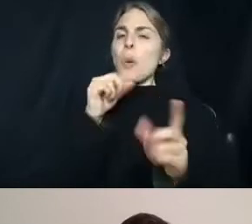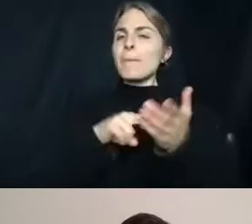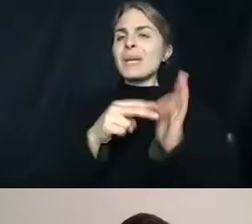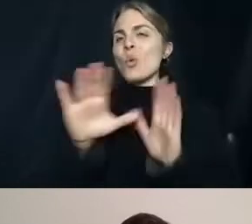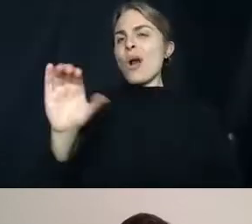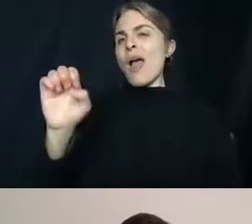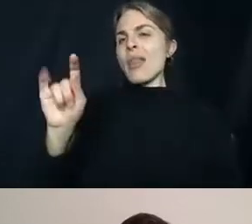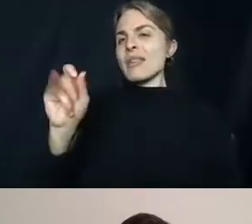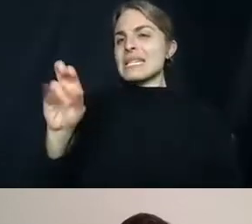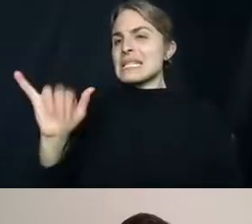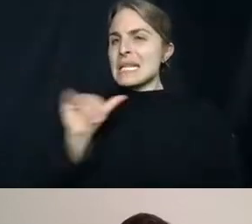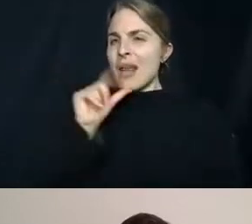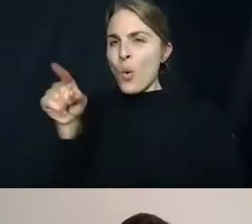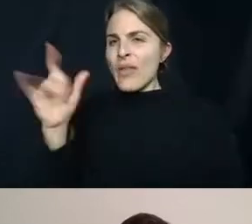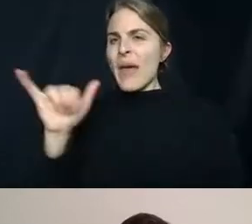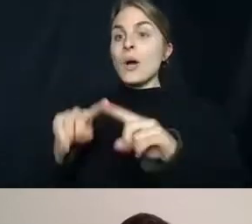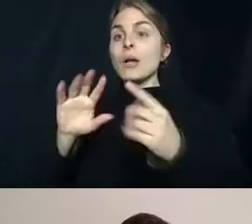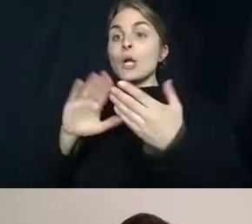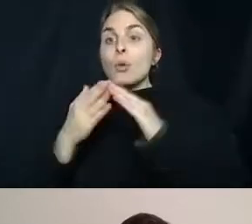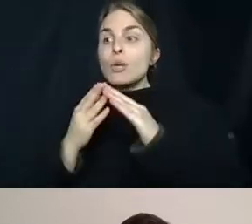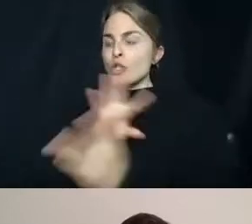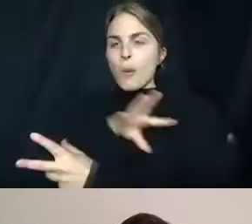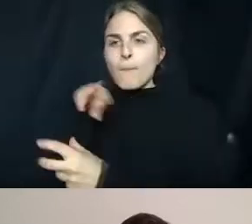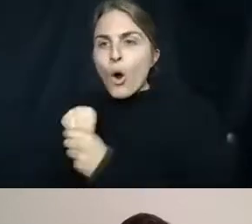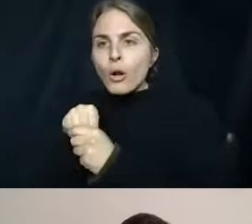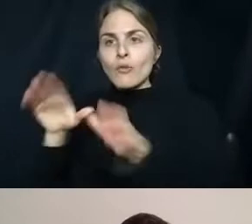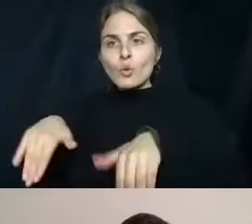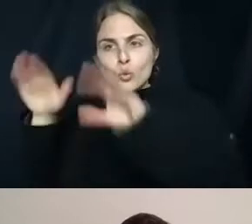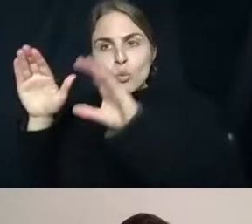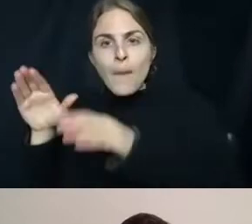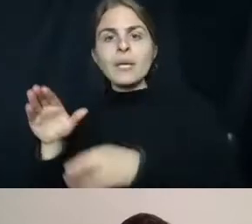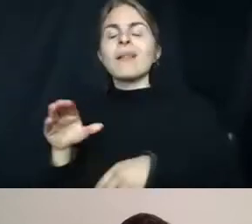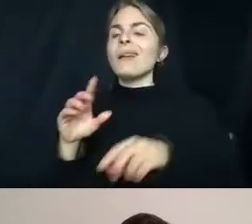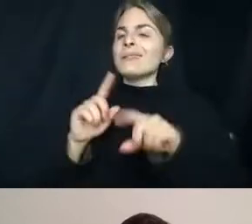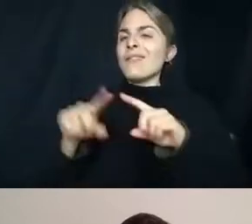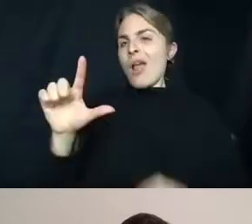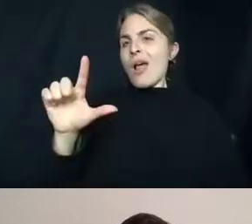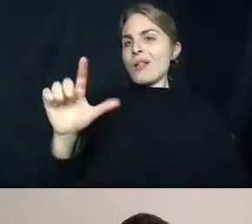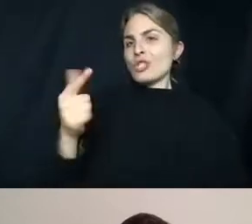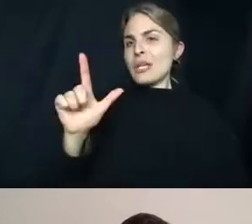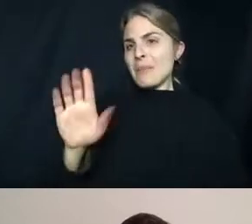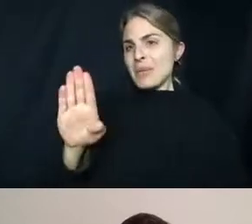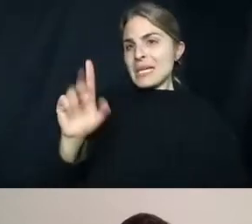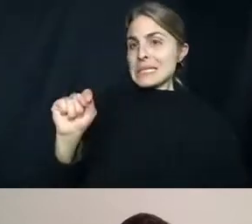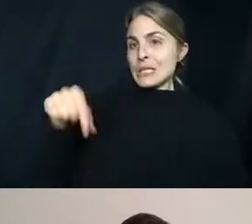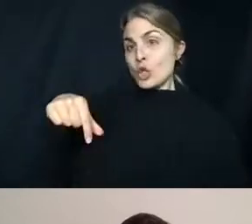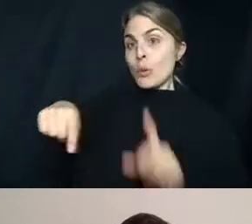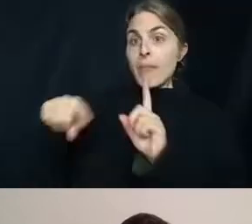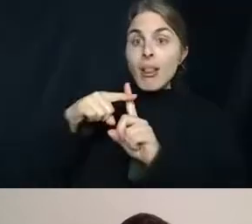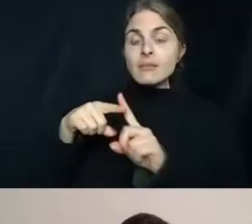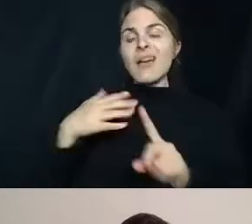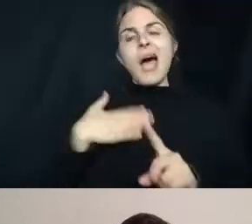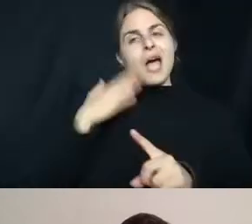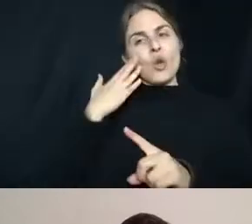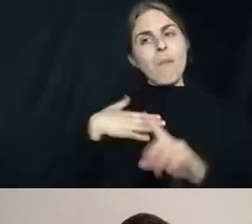but also I'm thinking like communities that you might belong in, like in, yeah, different LGBTQ plus communities. I know my family is